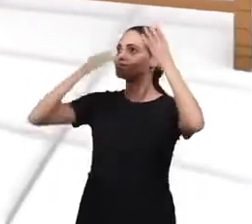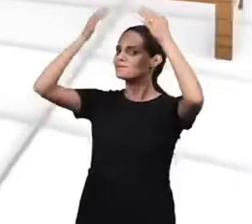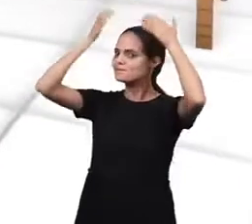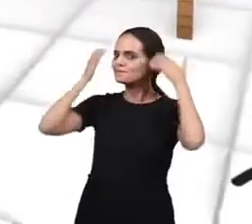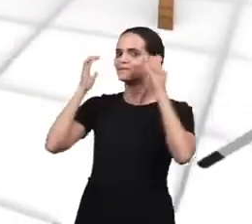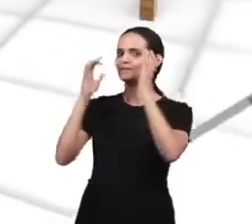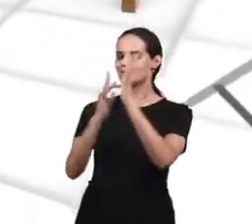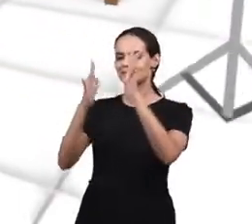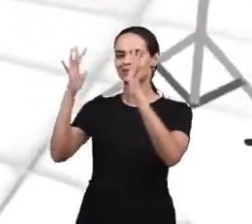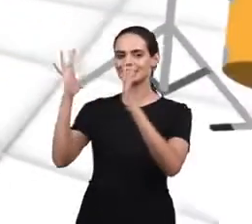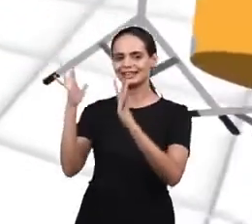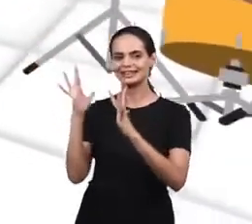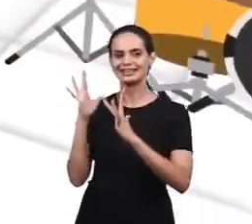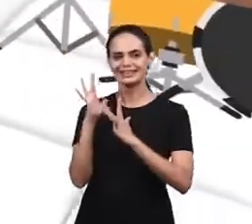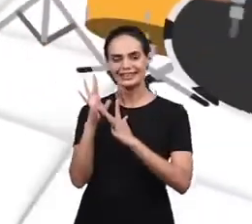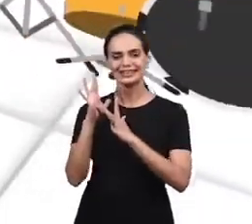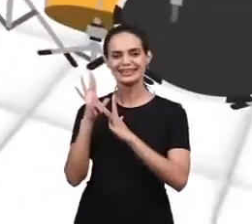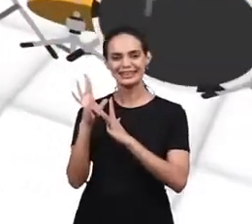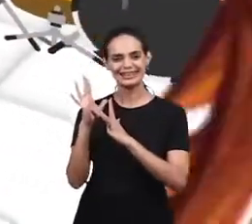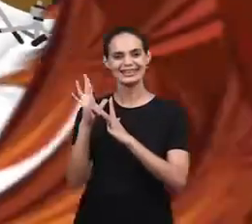hail the King Jesus.